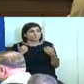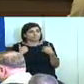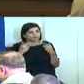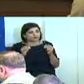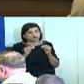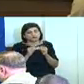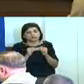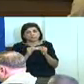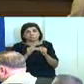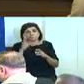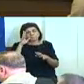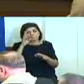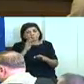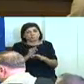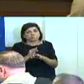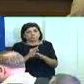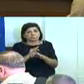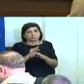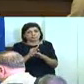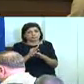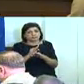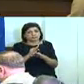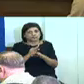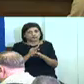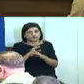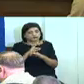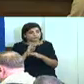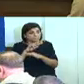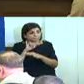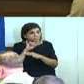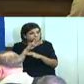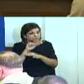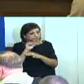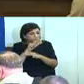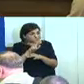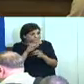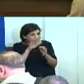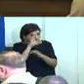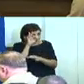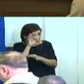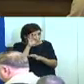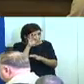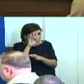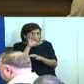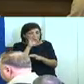the revival spirit that Reverend Lee Carlton pronounced over this place